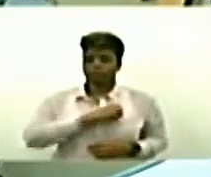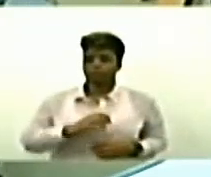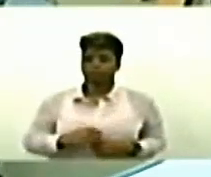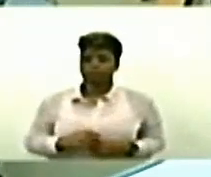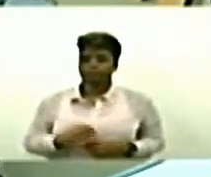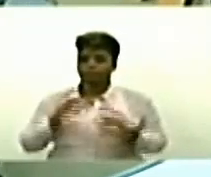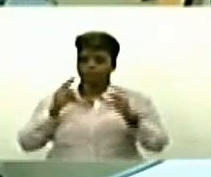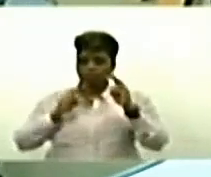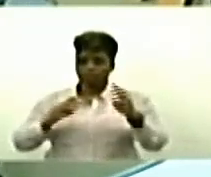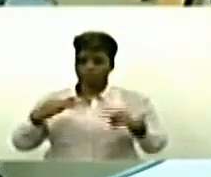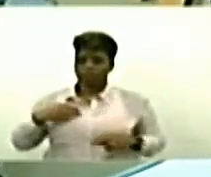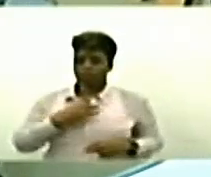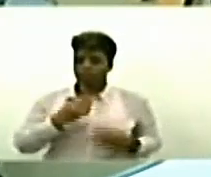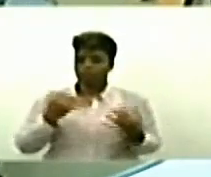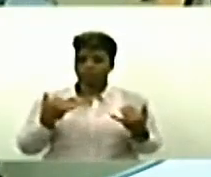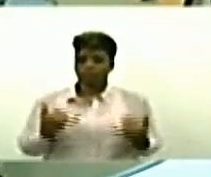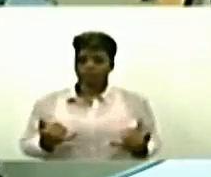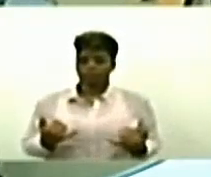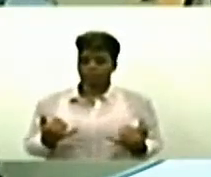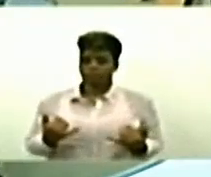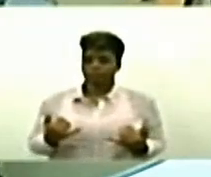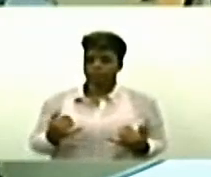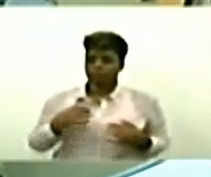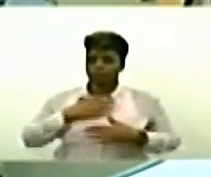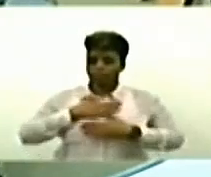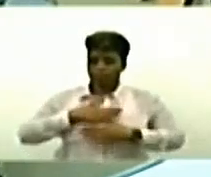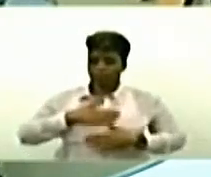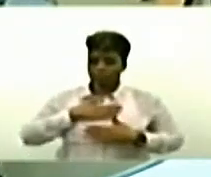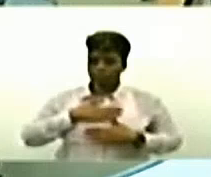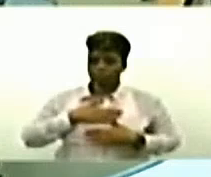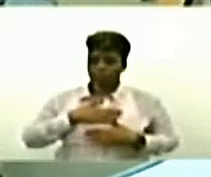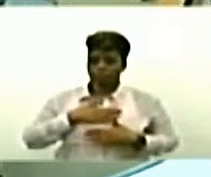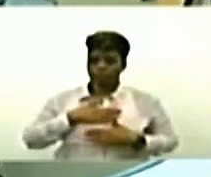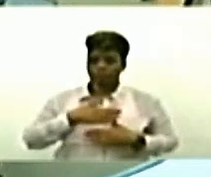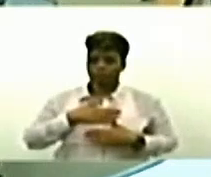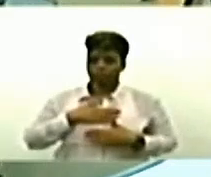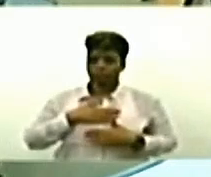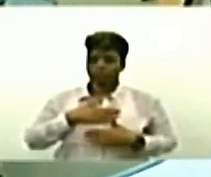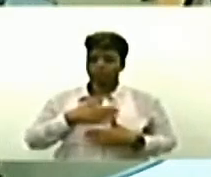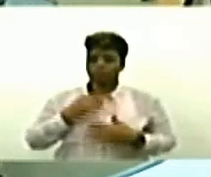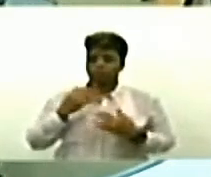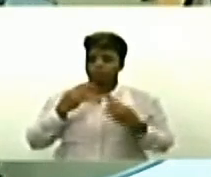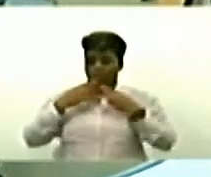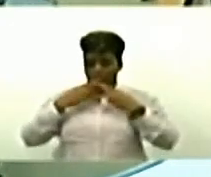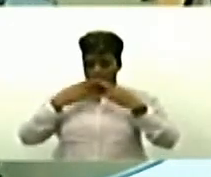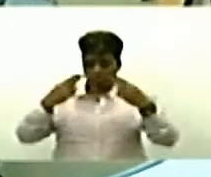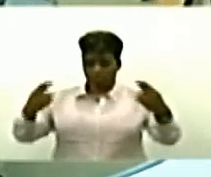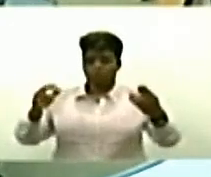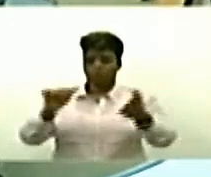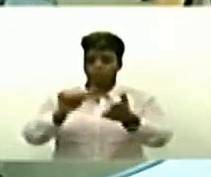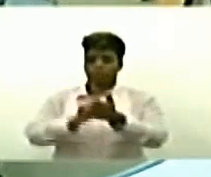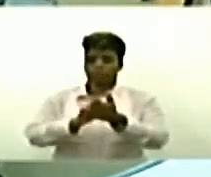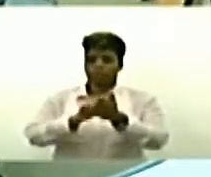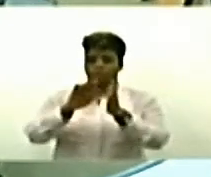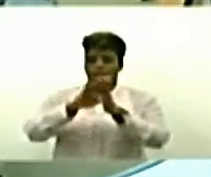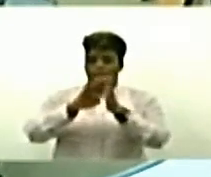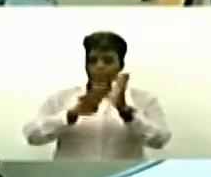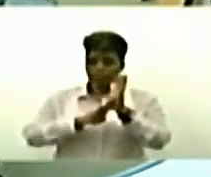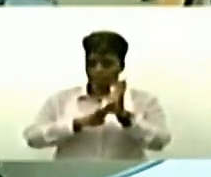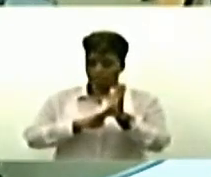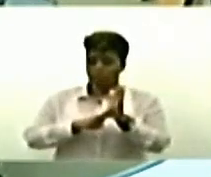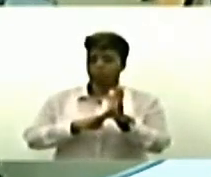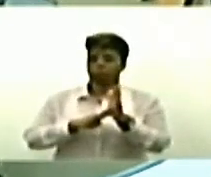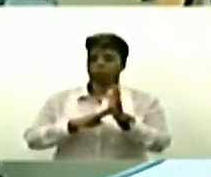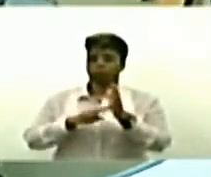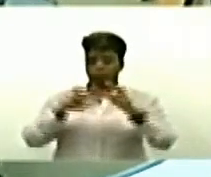Honourable members, it is my pleasure to announce that the bill was subjected